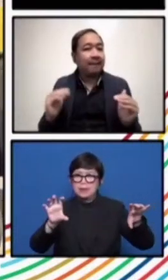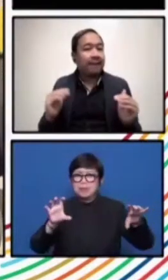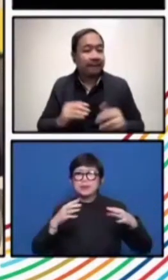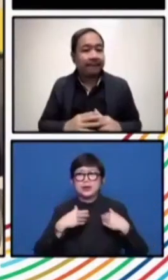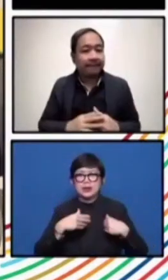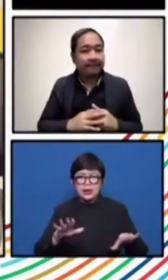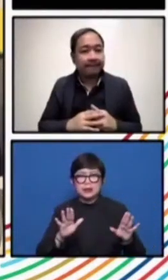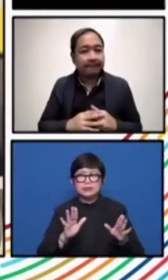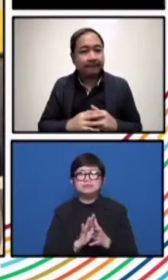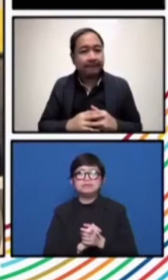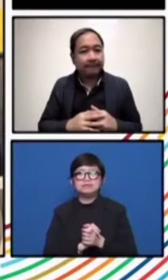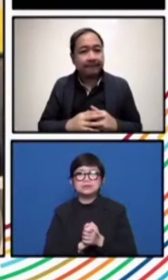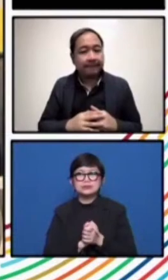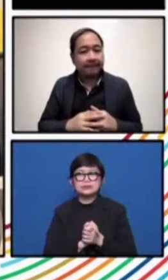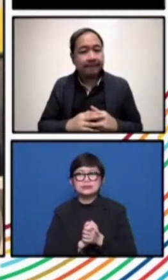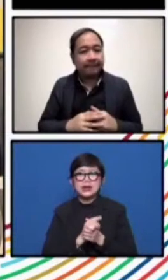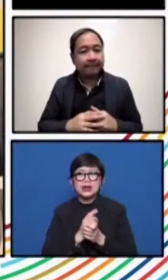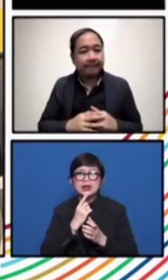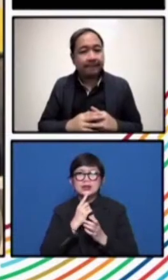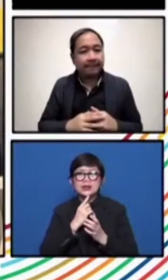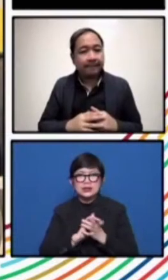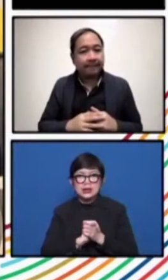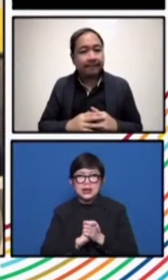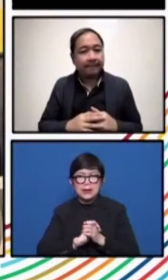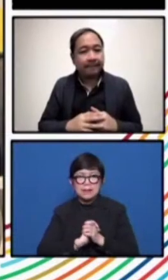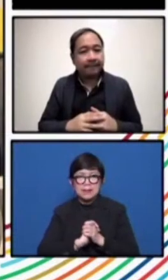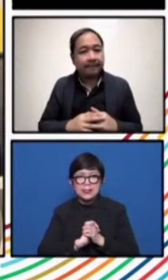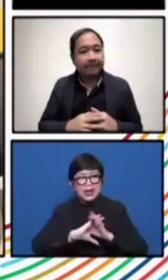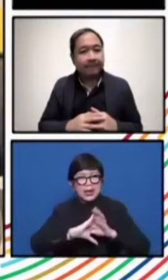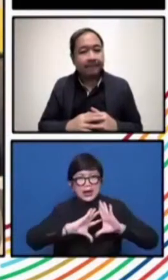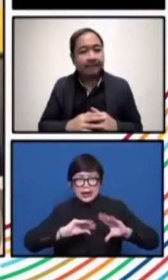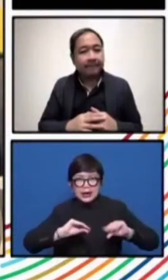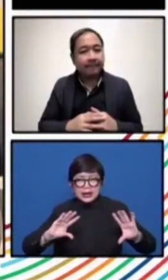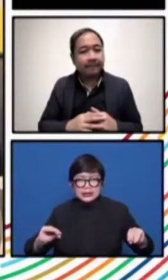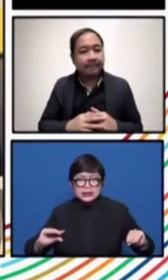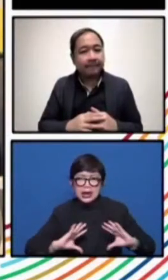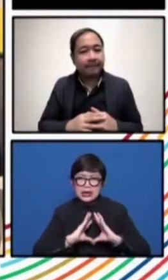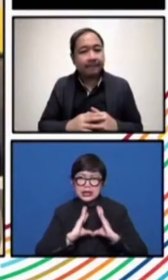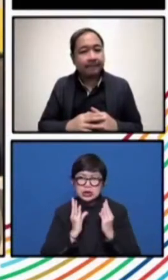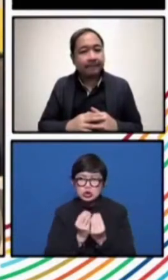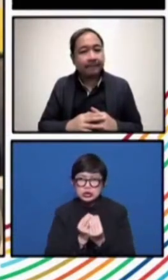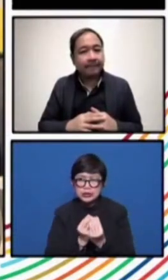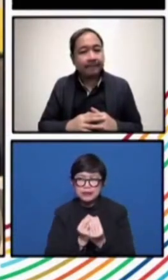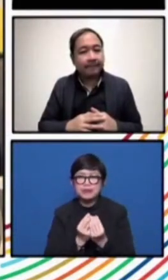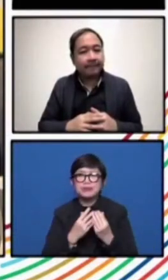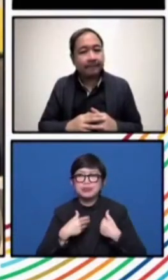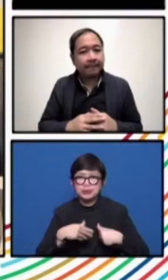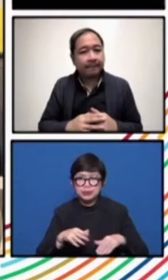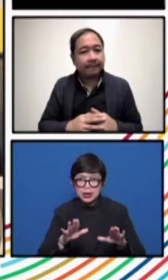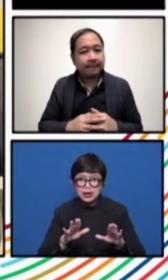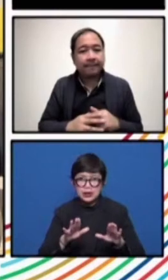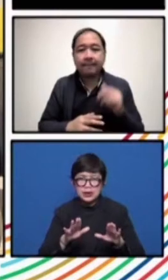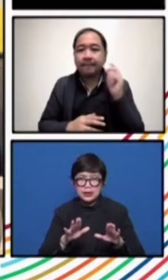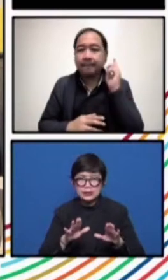this in inclusive work our sub degree or on this is